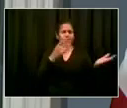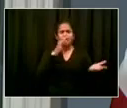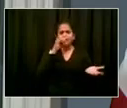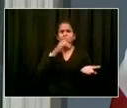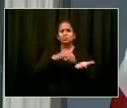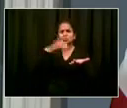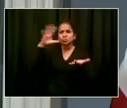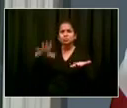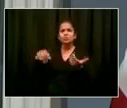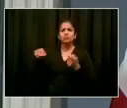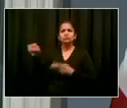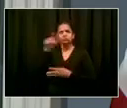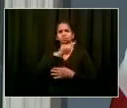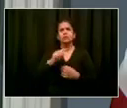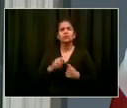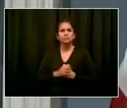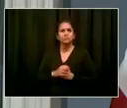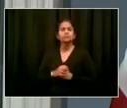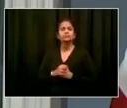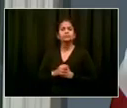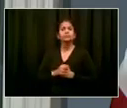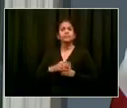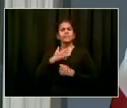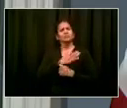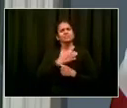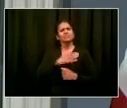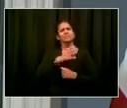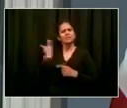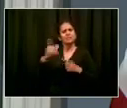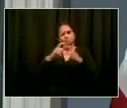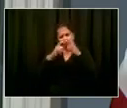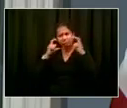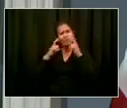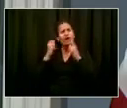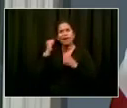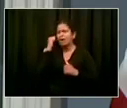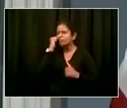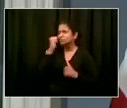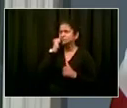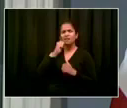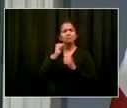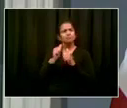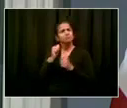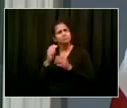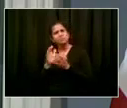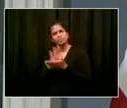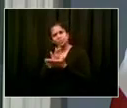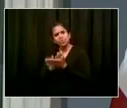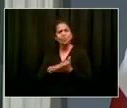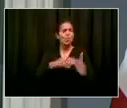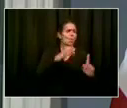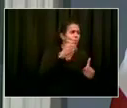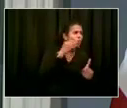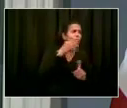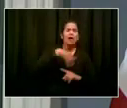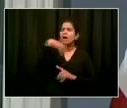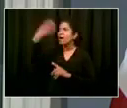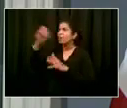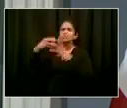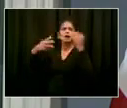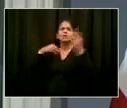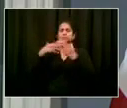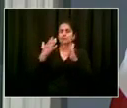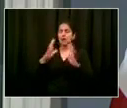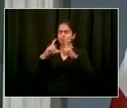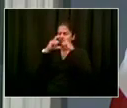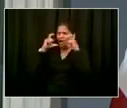As with everything, and as the mayor has said, we're constantly monitoring the science, and we will update you if research determines something